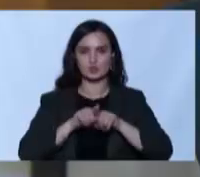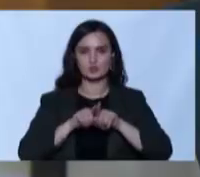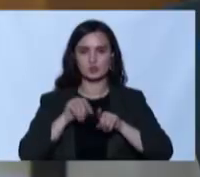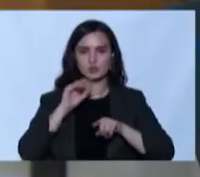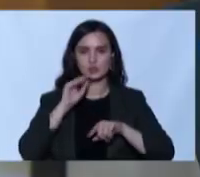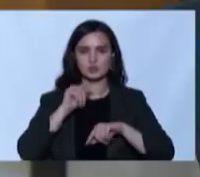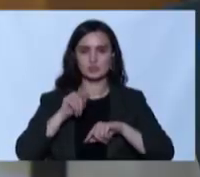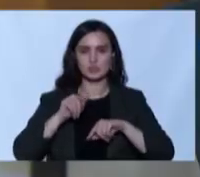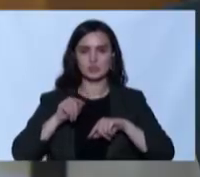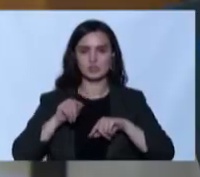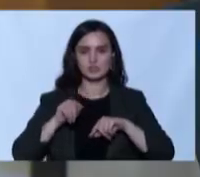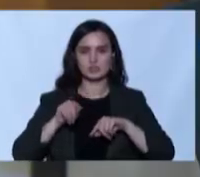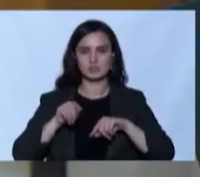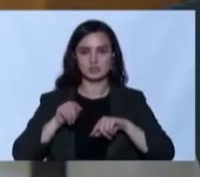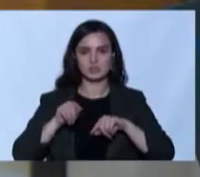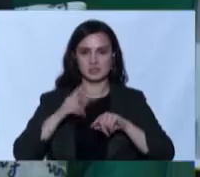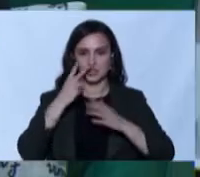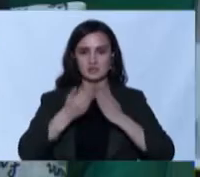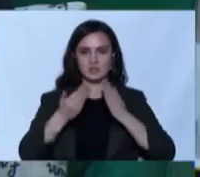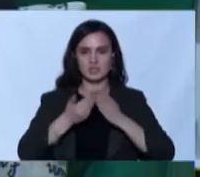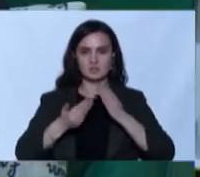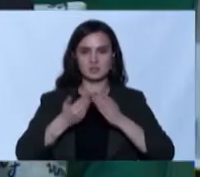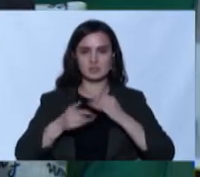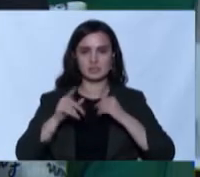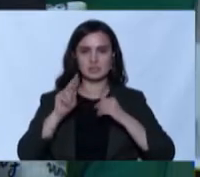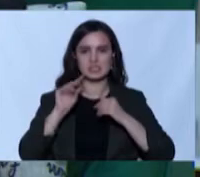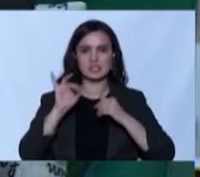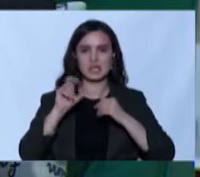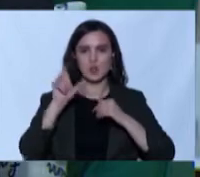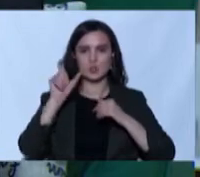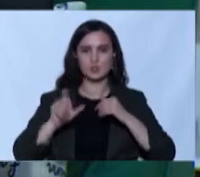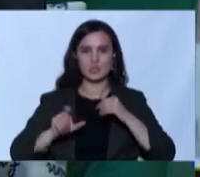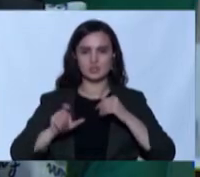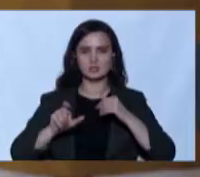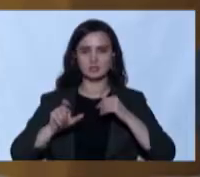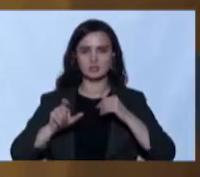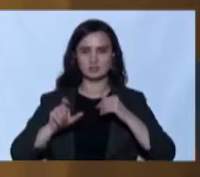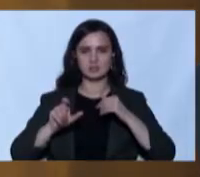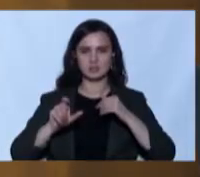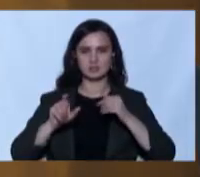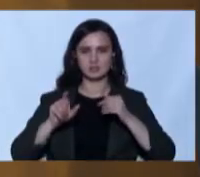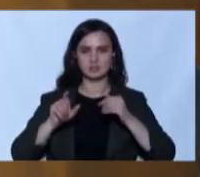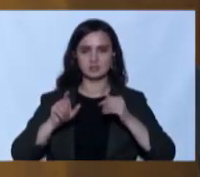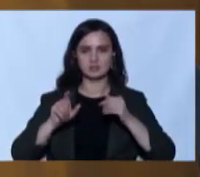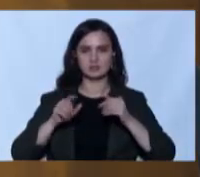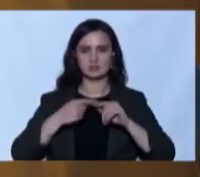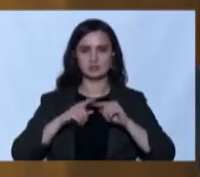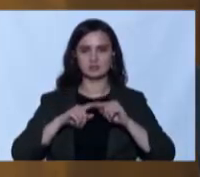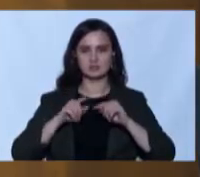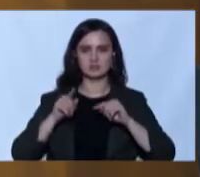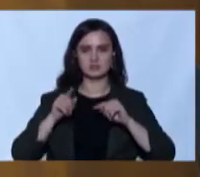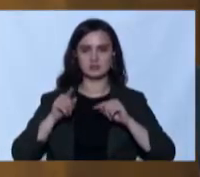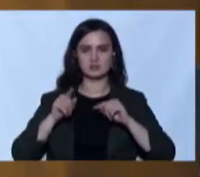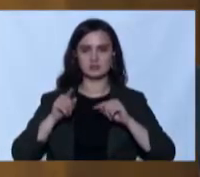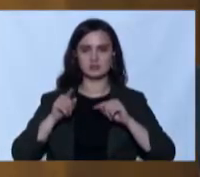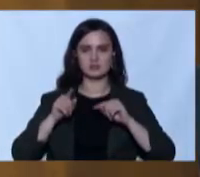you impale someone, it kind of represents the fangs of a Dracula, these horrible spikes that we have in a turned upside down. So you have usually